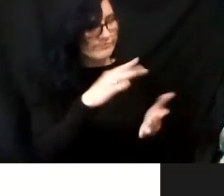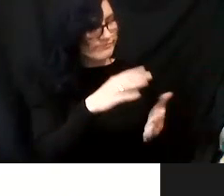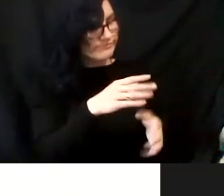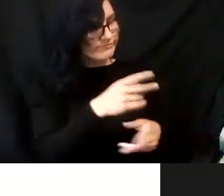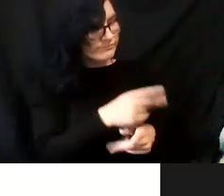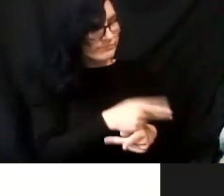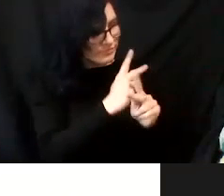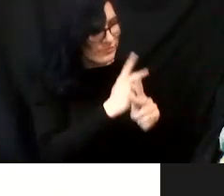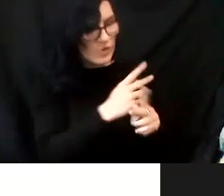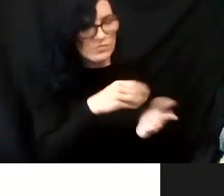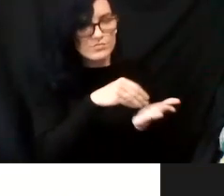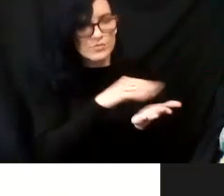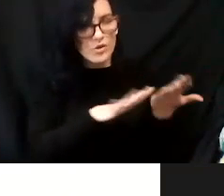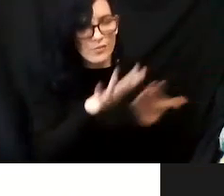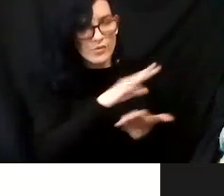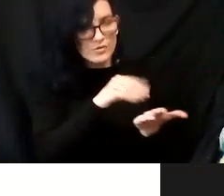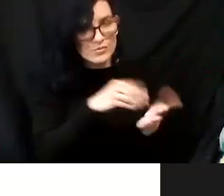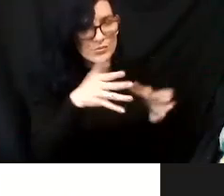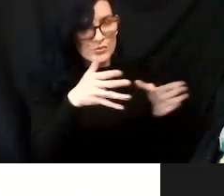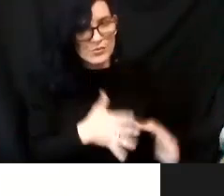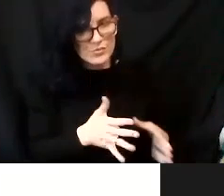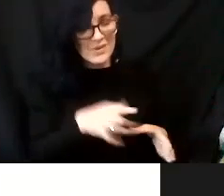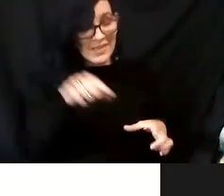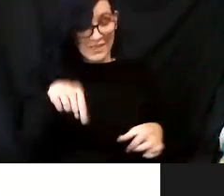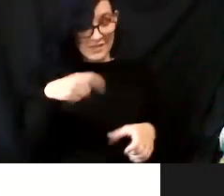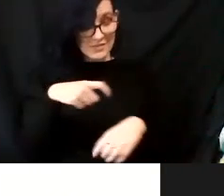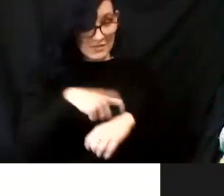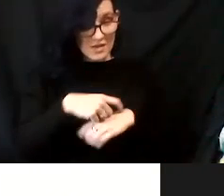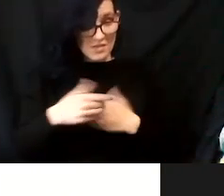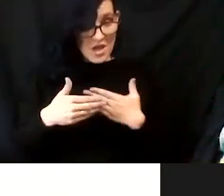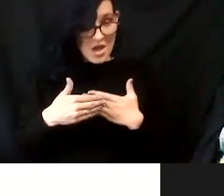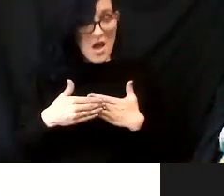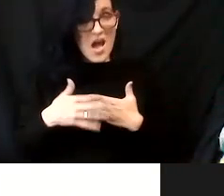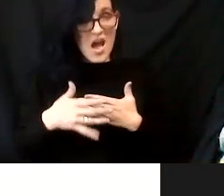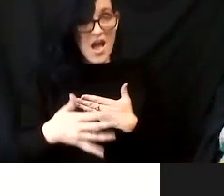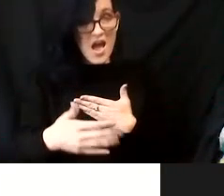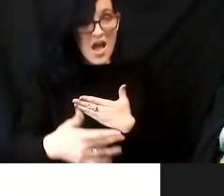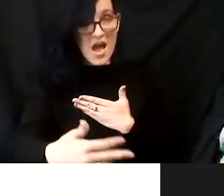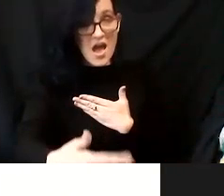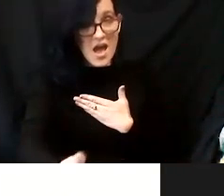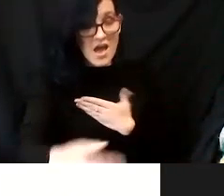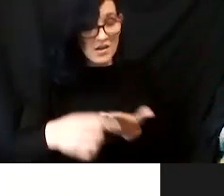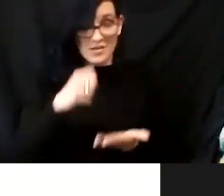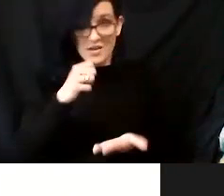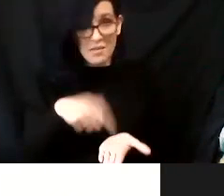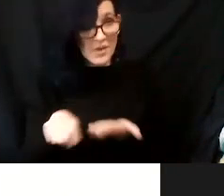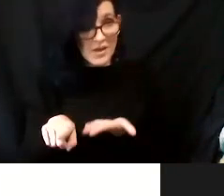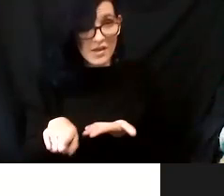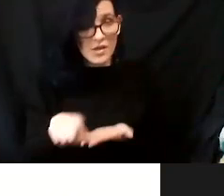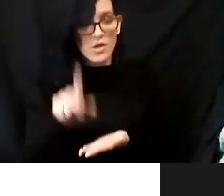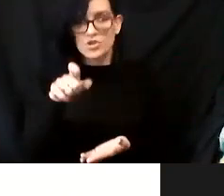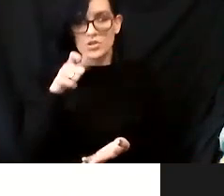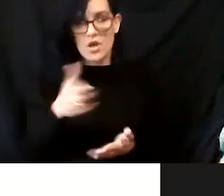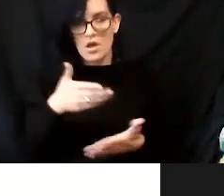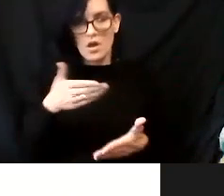this period of non-payment shouldn't hold you back on getting your loans forgiven. There are